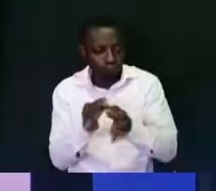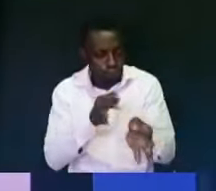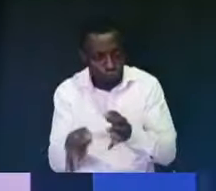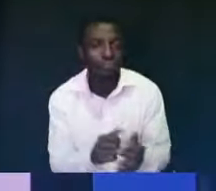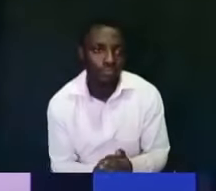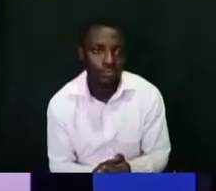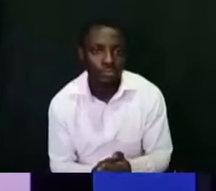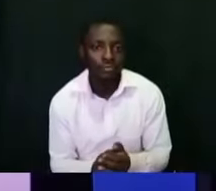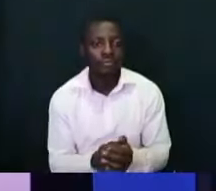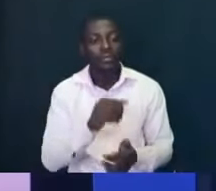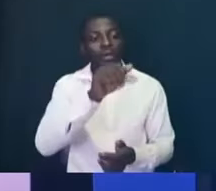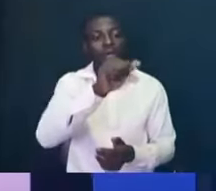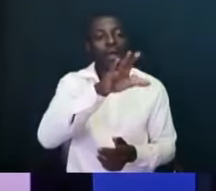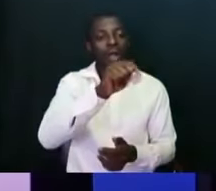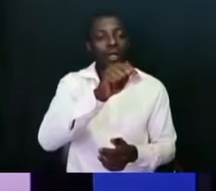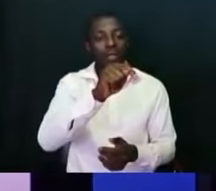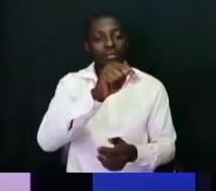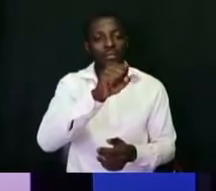verse